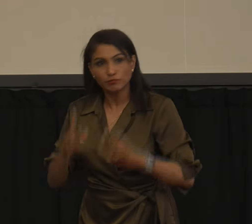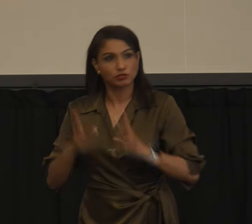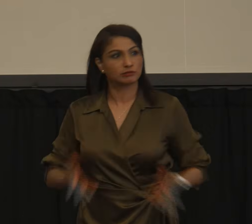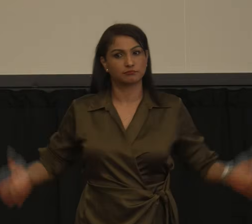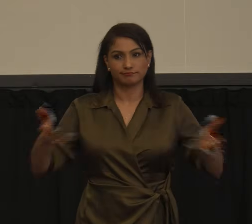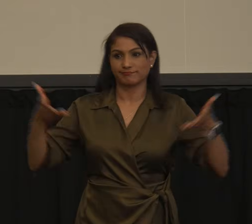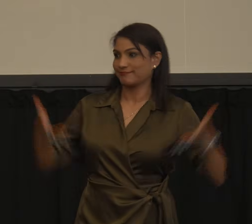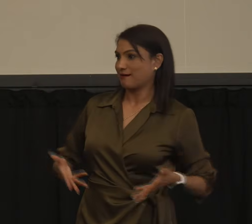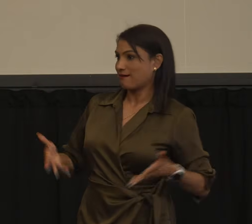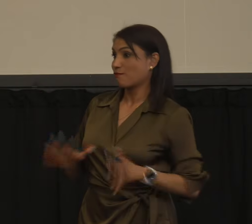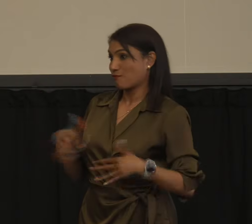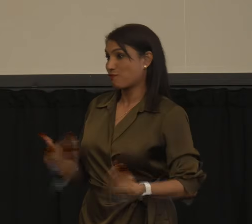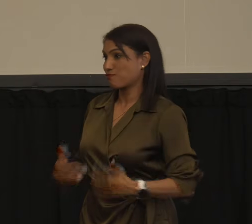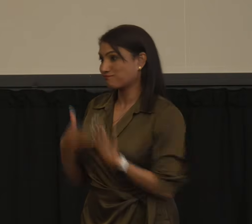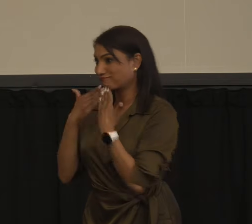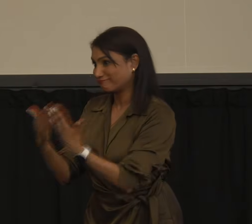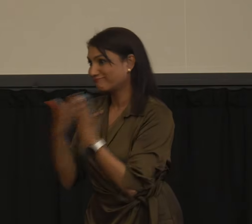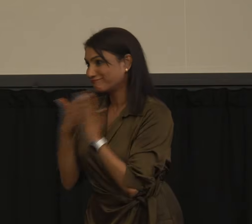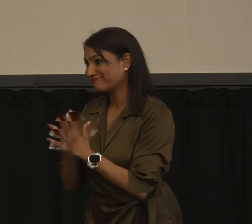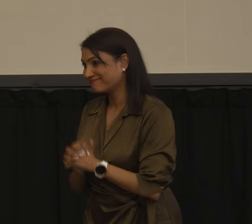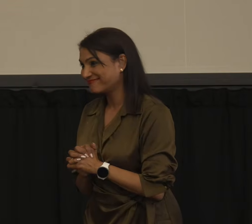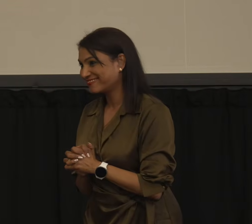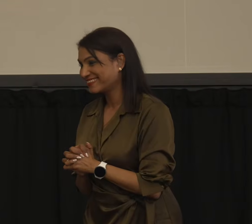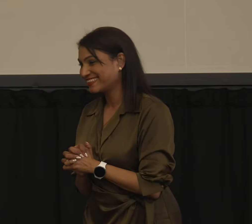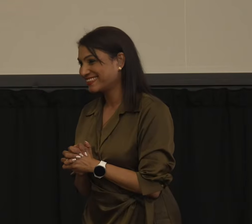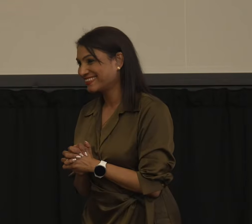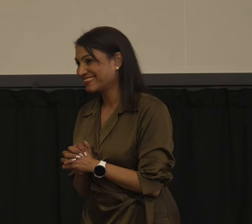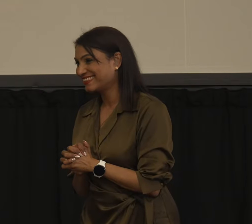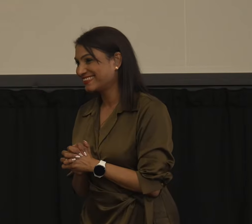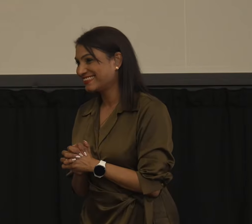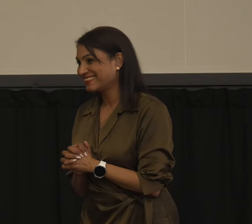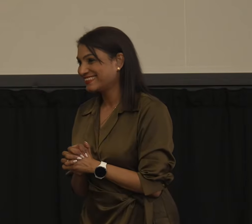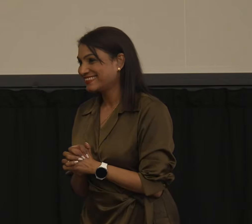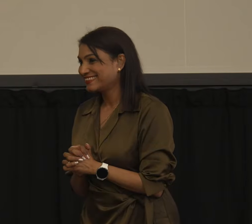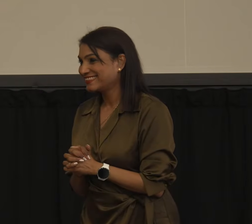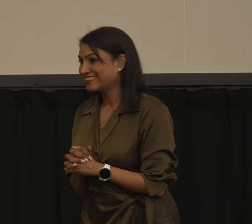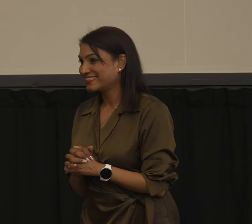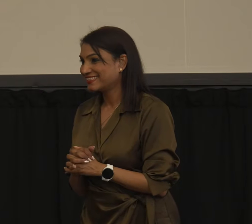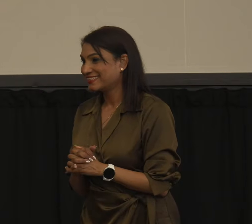touched our hearts. Thank you so much for giving us the opportunity to gather here today.